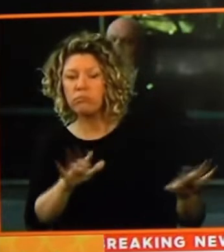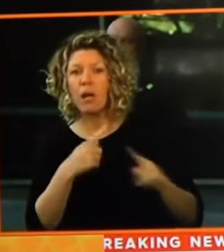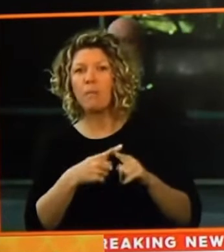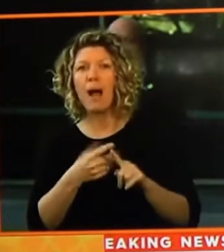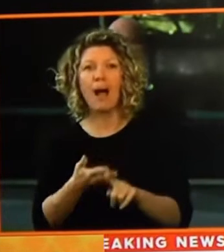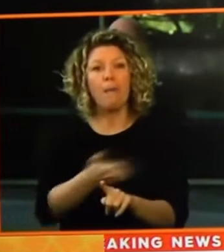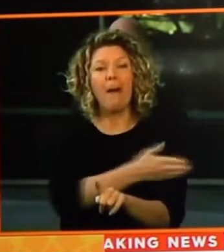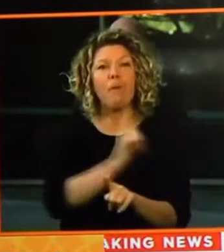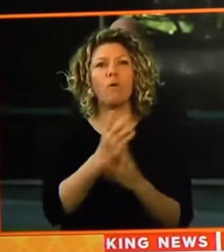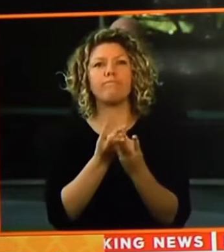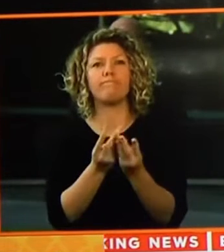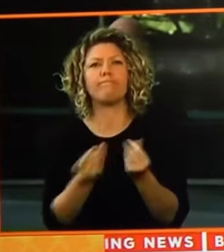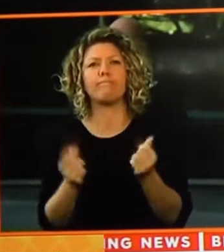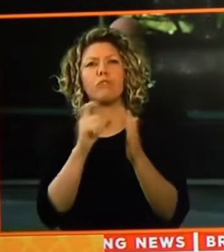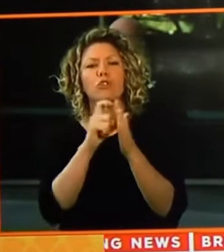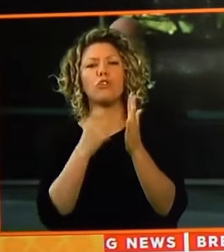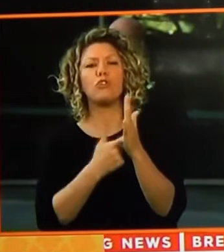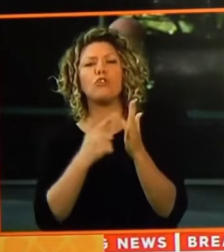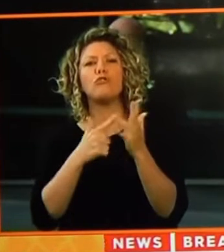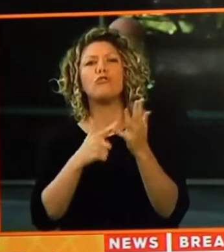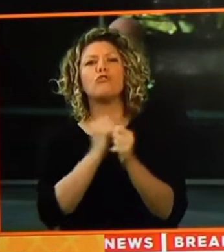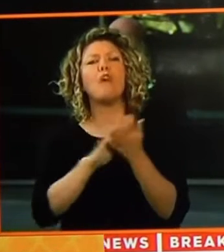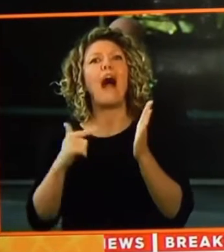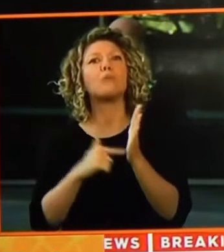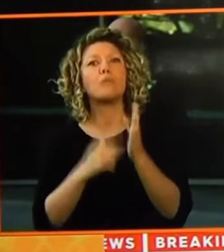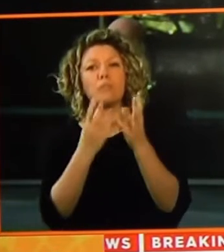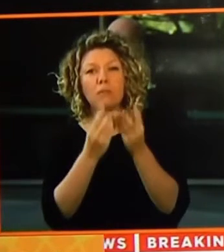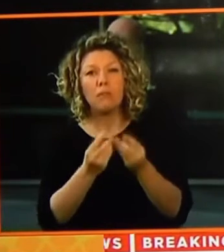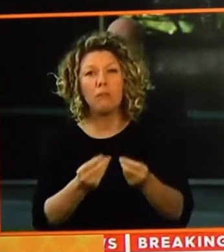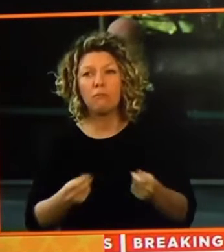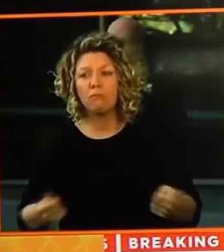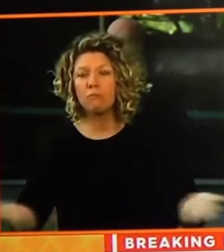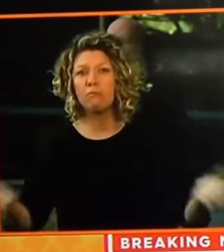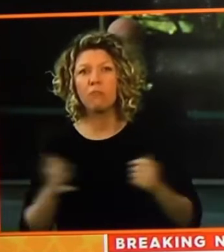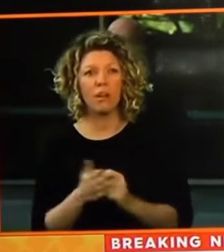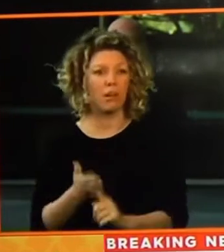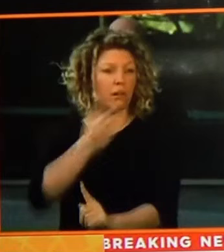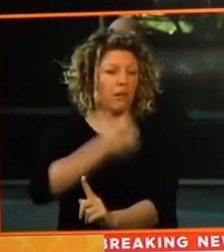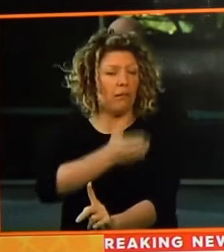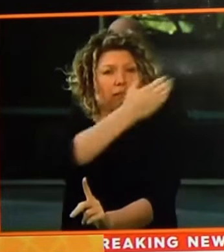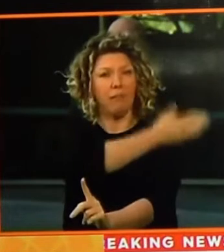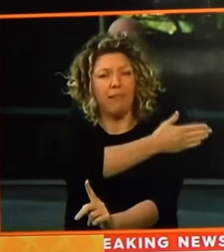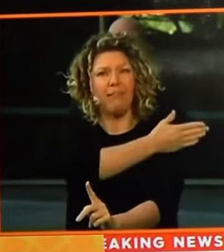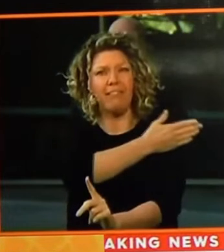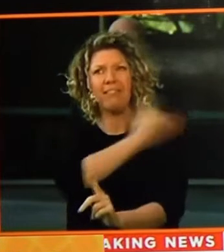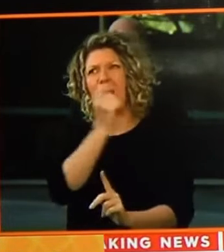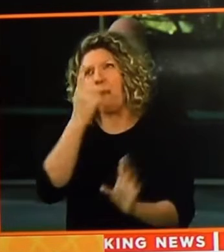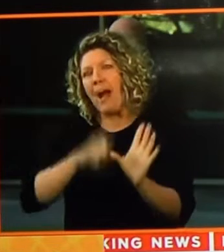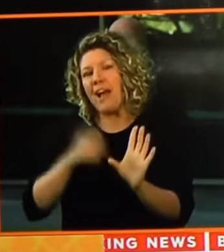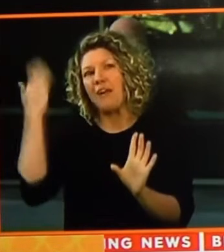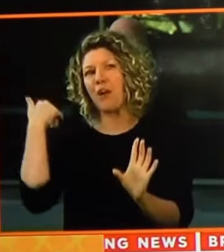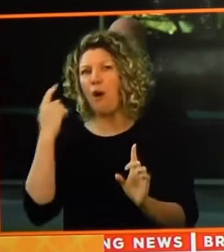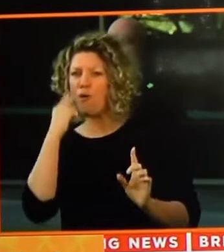already drought-stricken communities. It was only a few months ago, less than 12 months ago, that we were working with the water authorities, with the agricultural